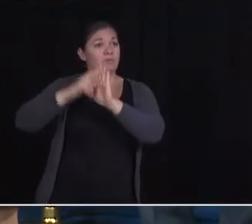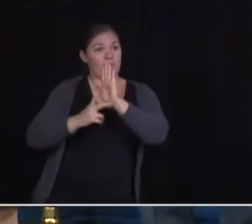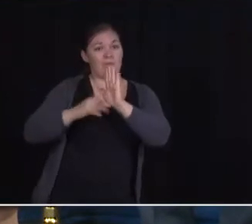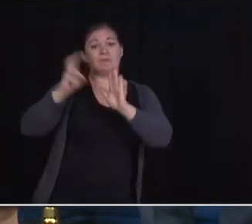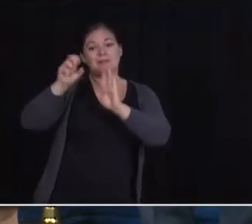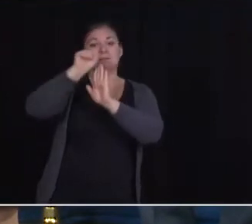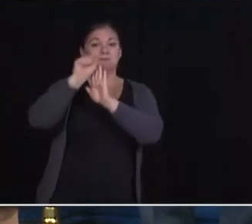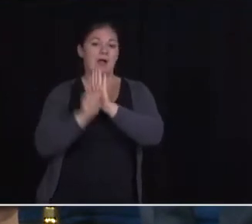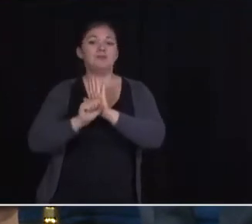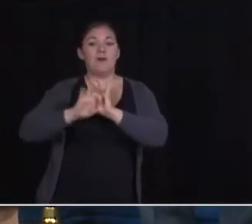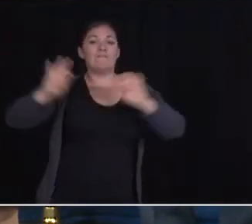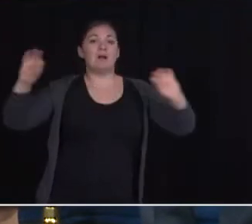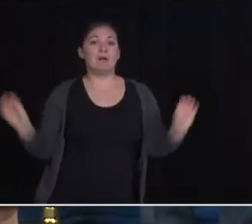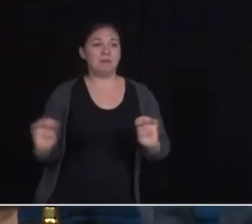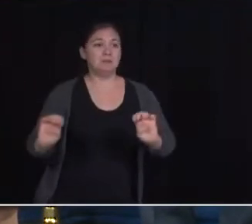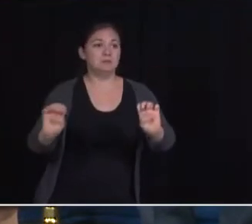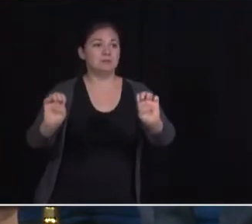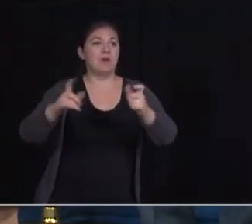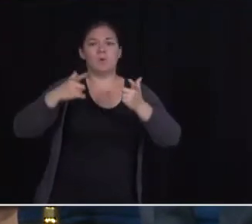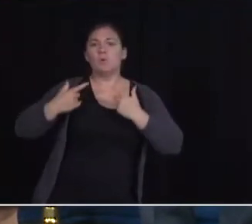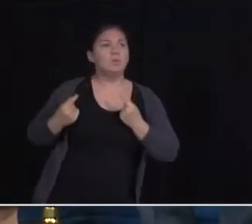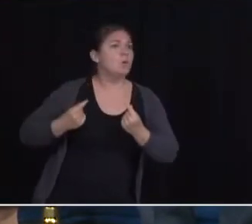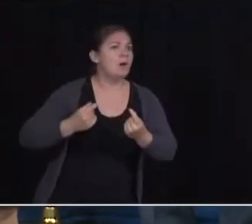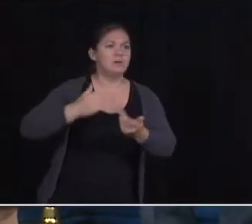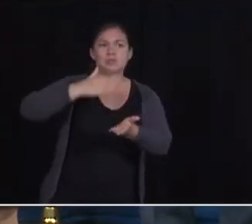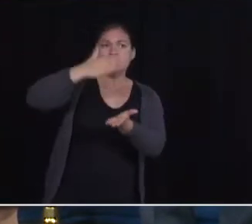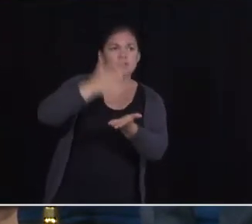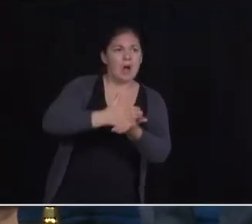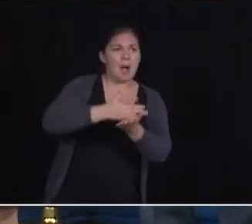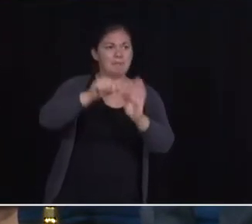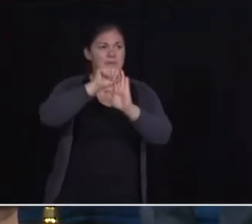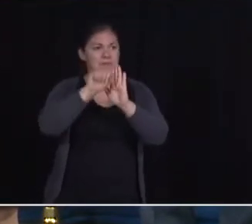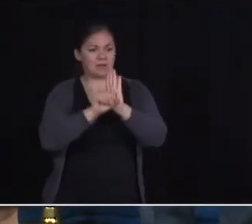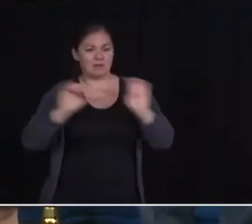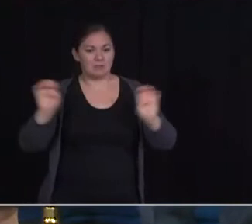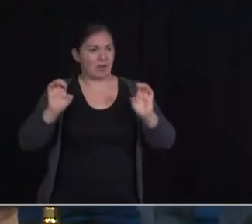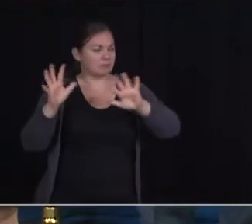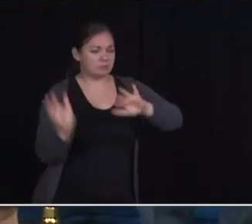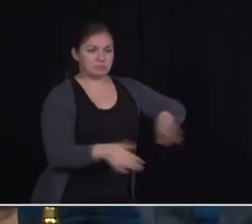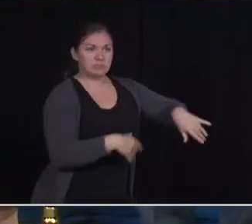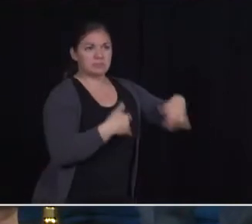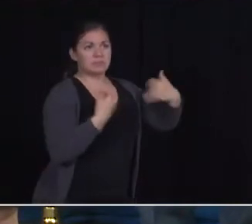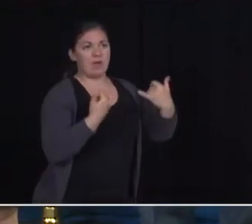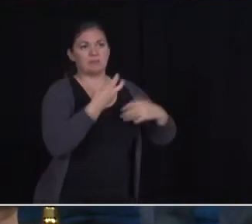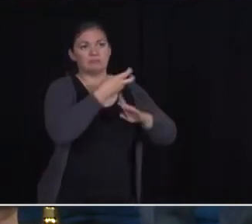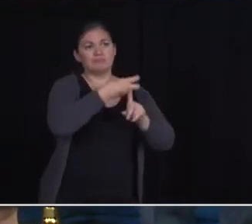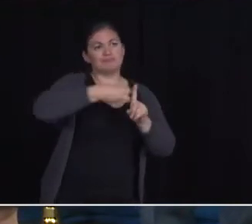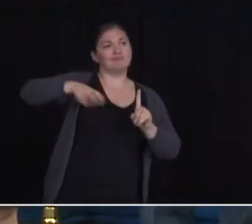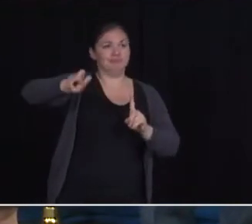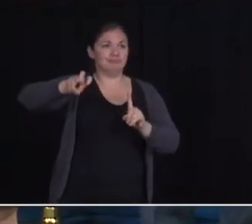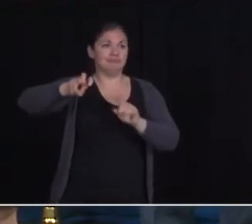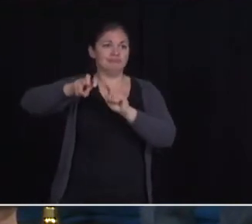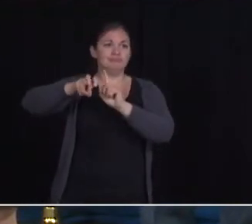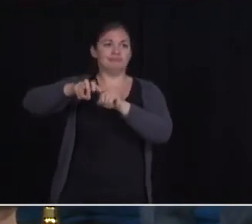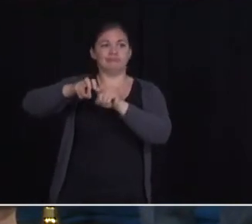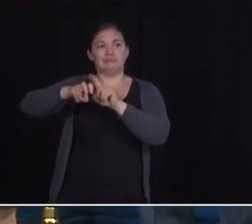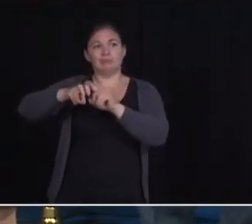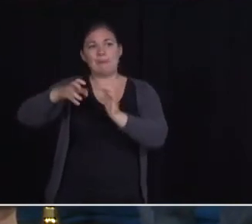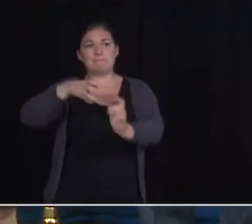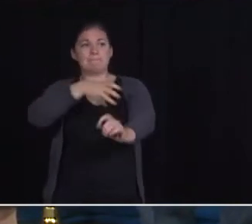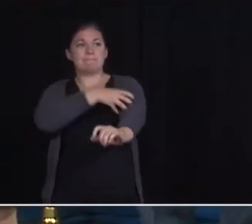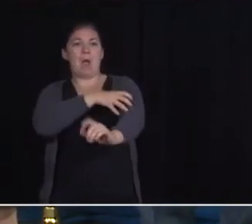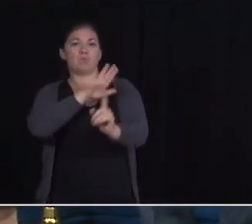the powers to your own government. I'm wondering, do you actually have the authority under the current legislation, Bill 195, to do some of the measures that you're doing